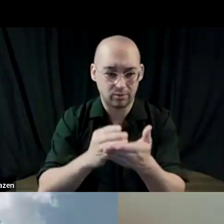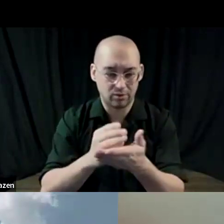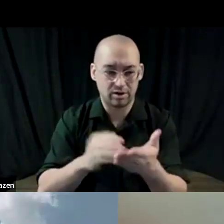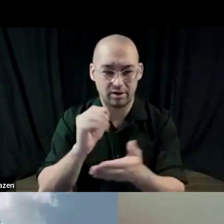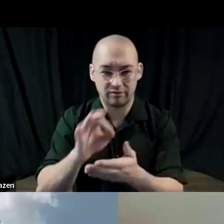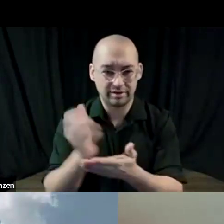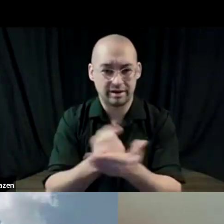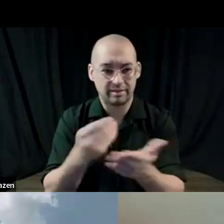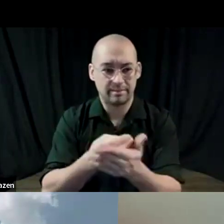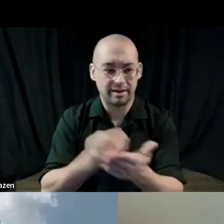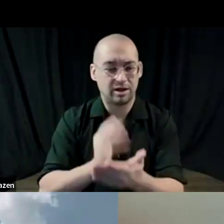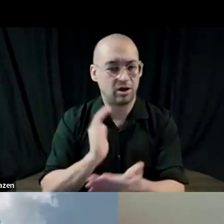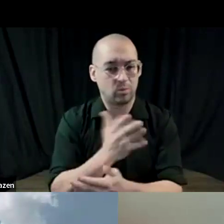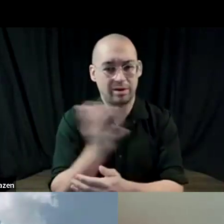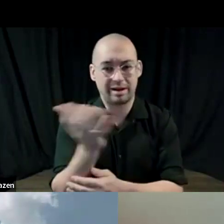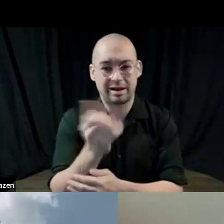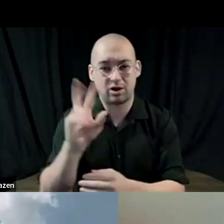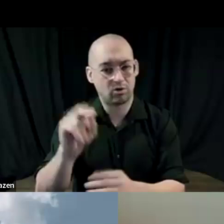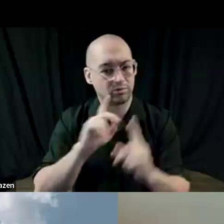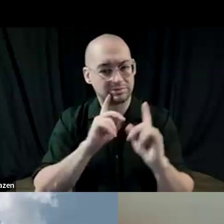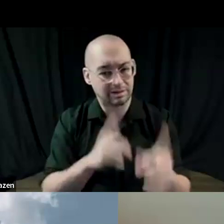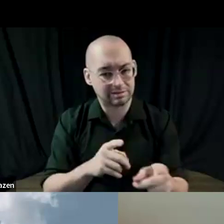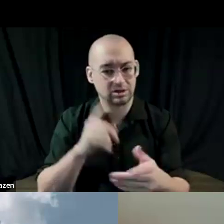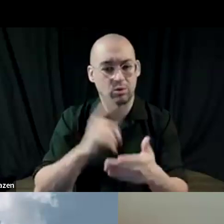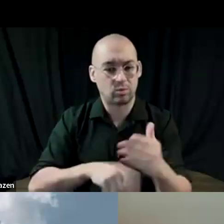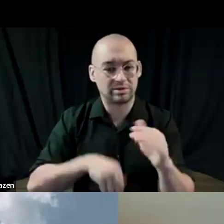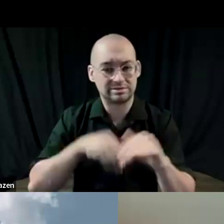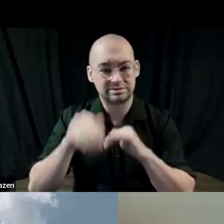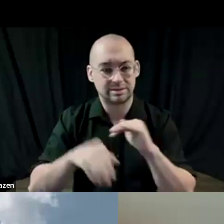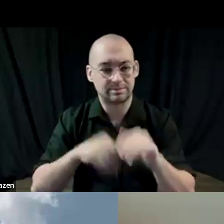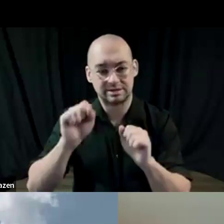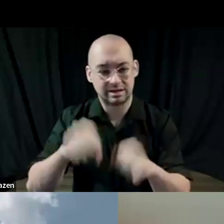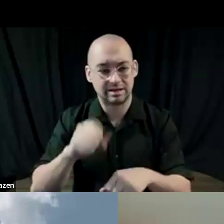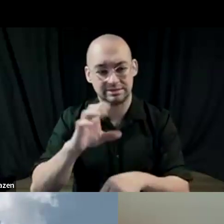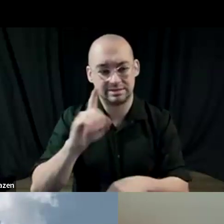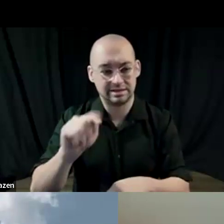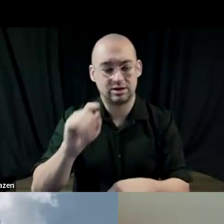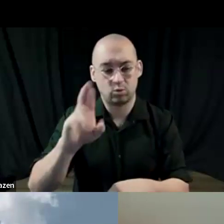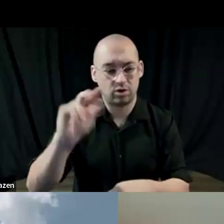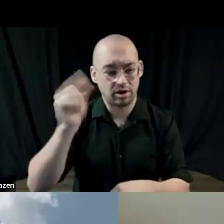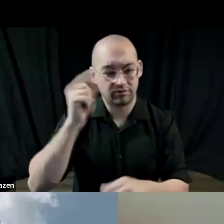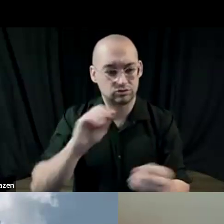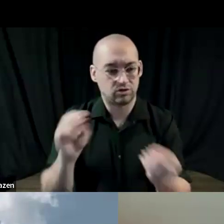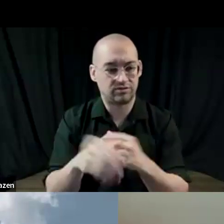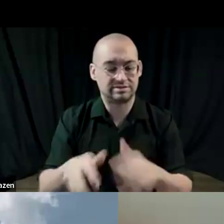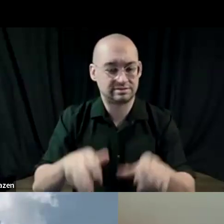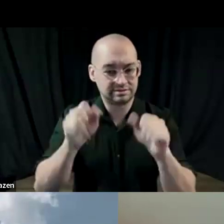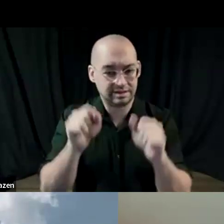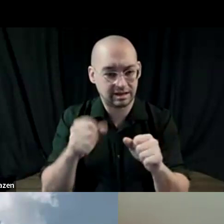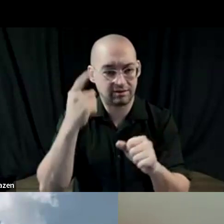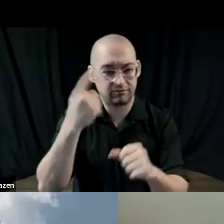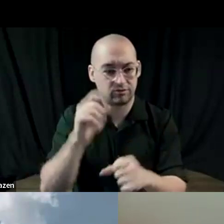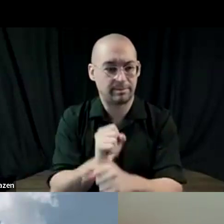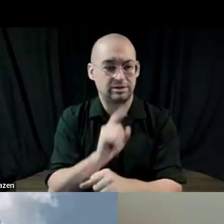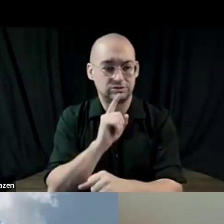any response. So my first question is, what steps, if any, can CDT or the governor's office take or someone take to help get